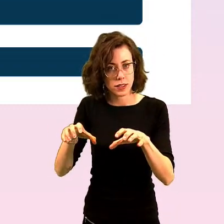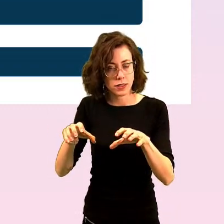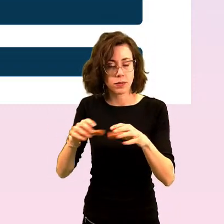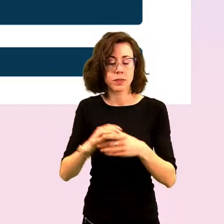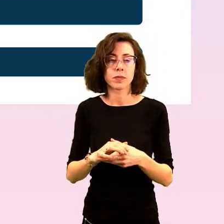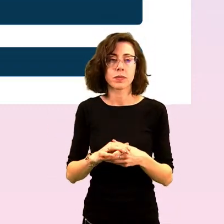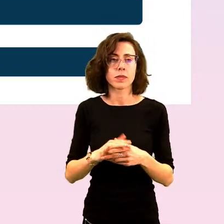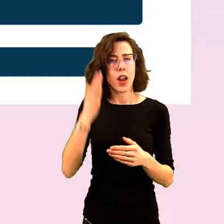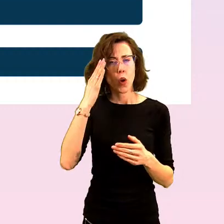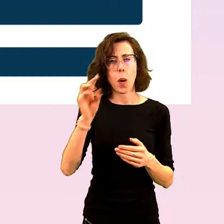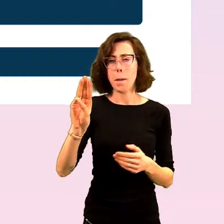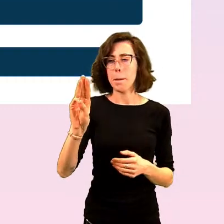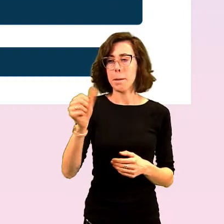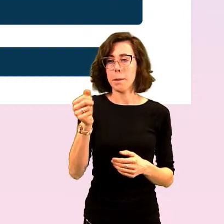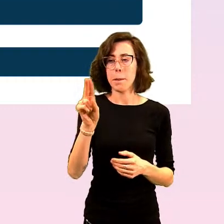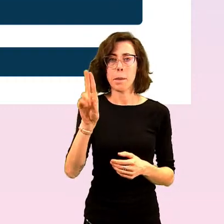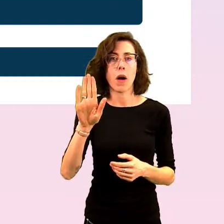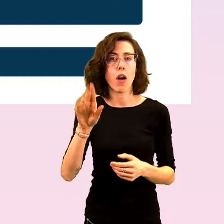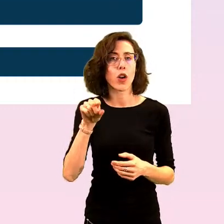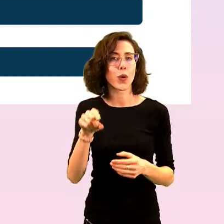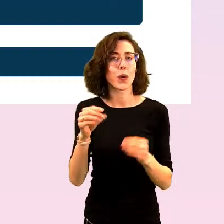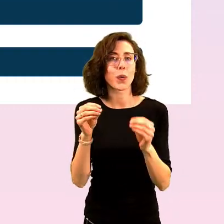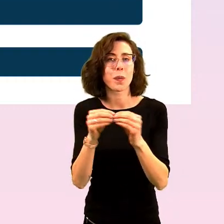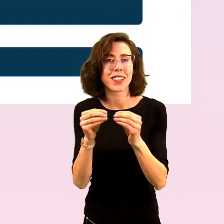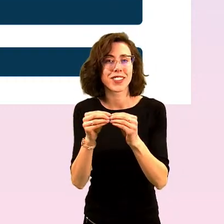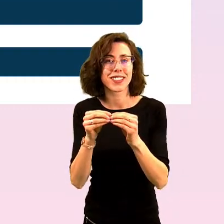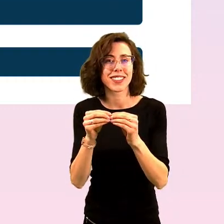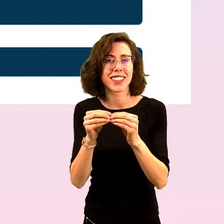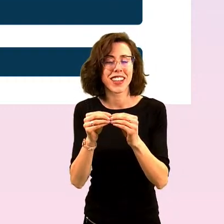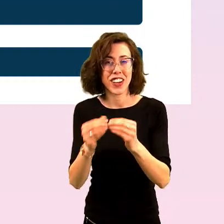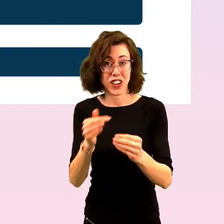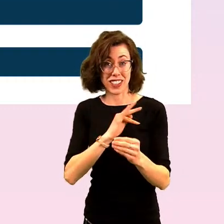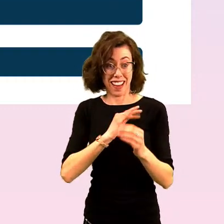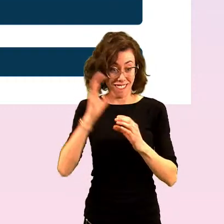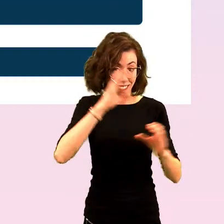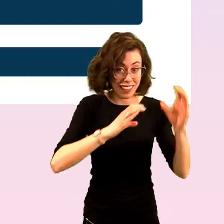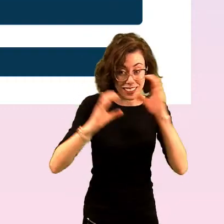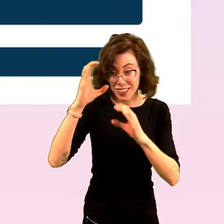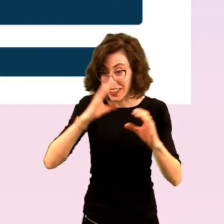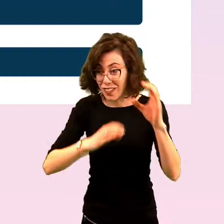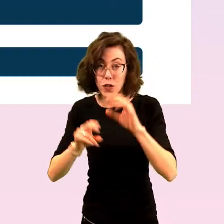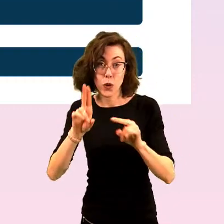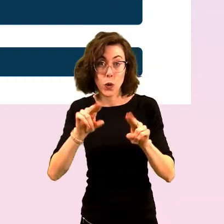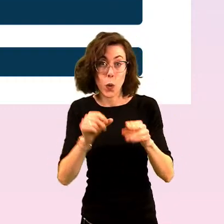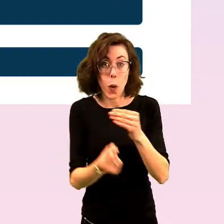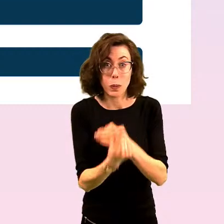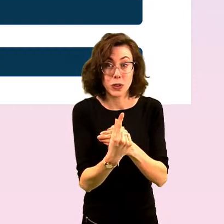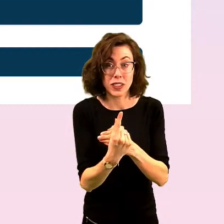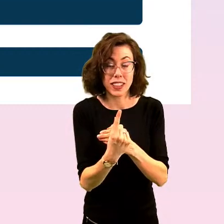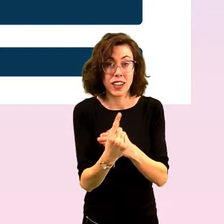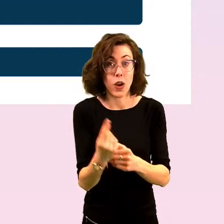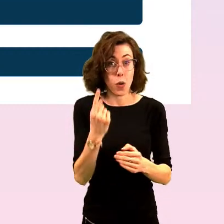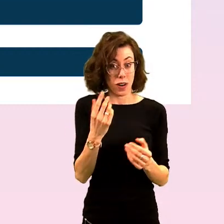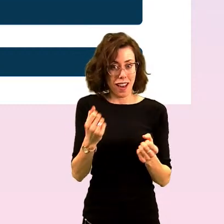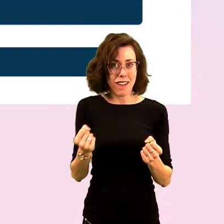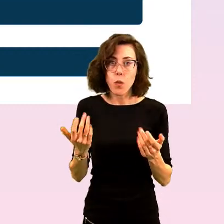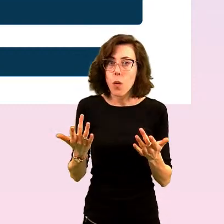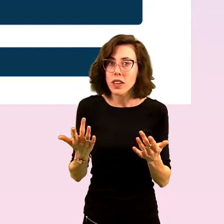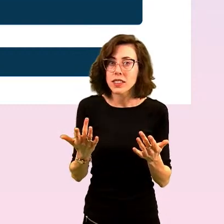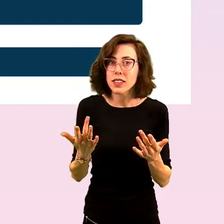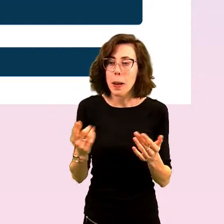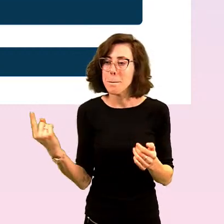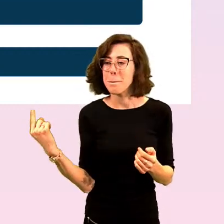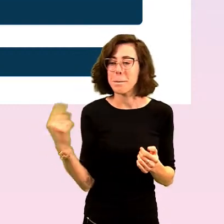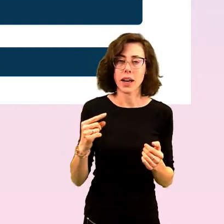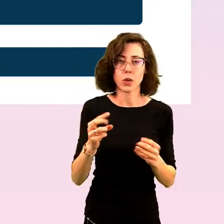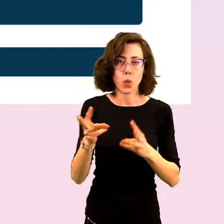So I know, Paul, you mentioned about the fact that you're looking at your own opportunities. One of the things that we have is a back to work enterprise allowance, so